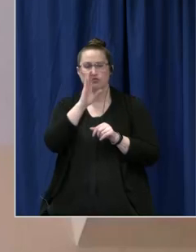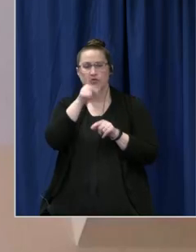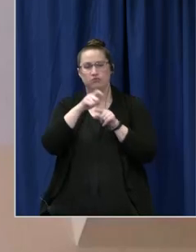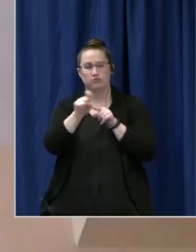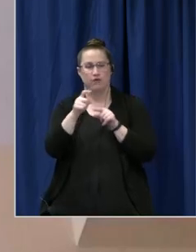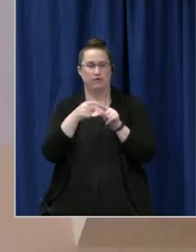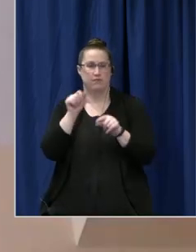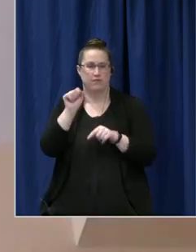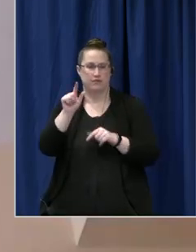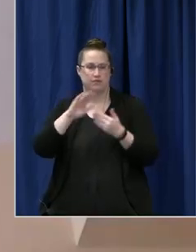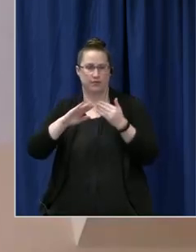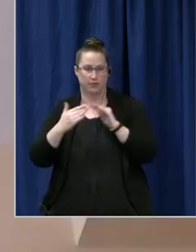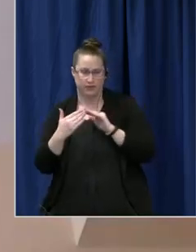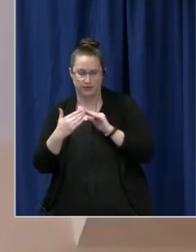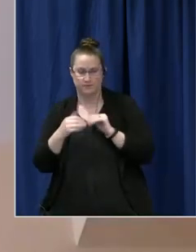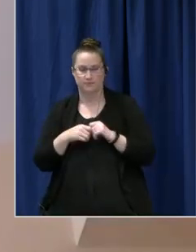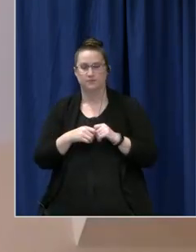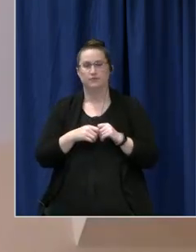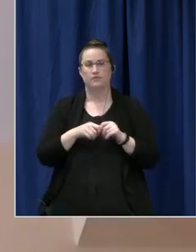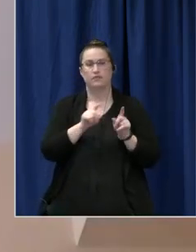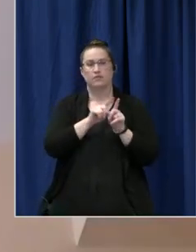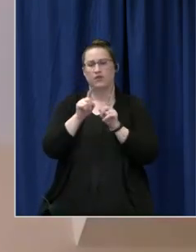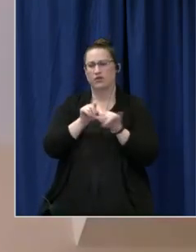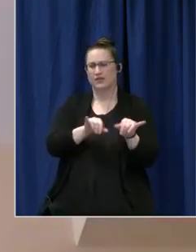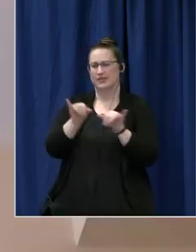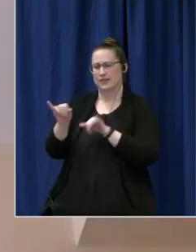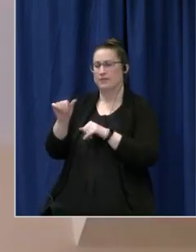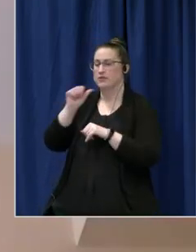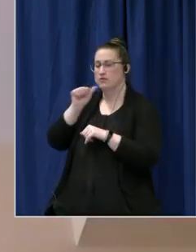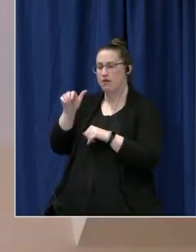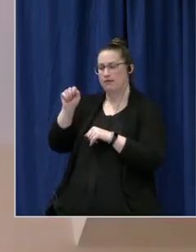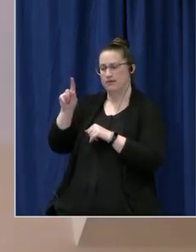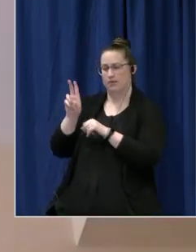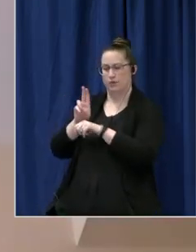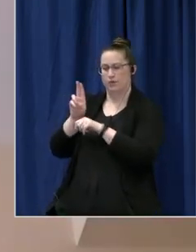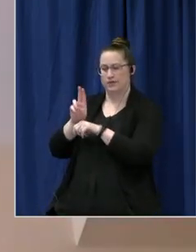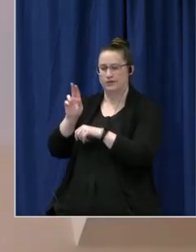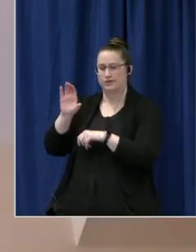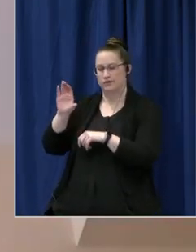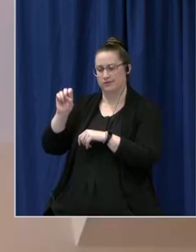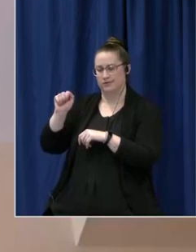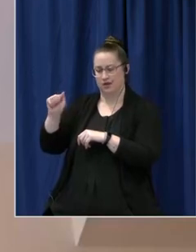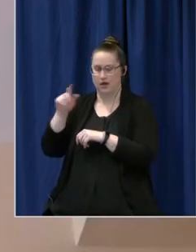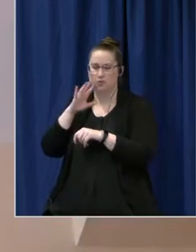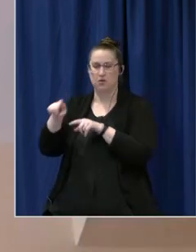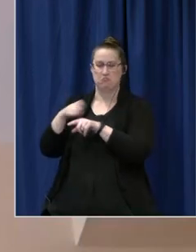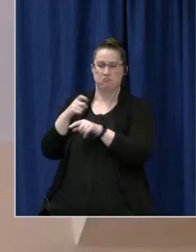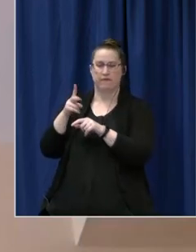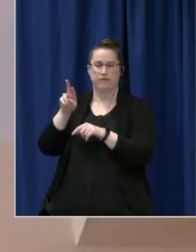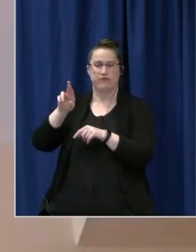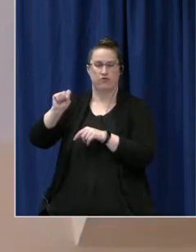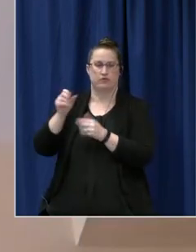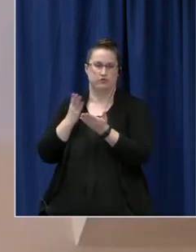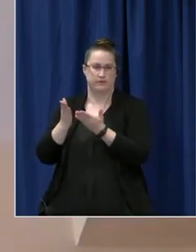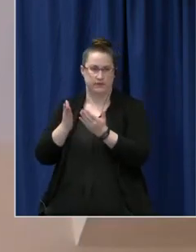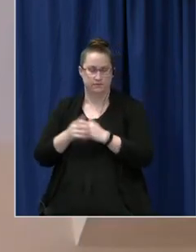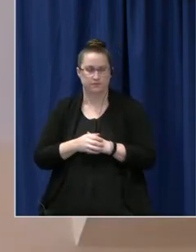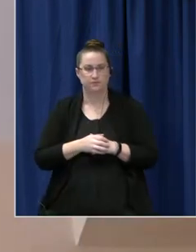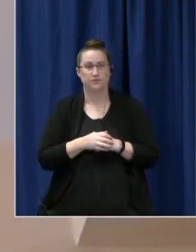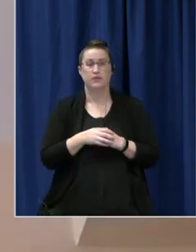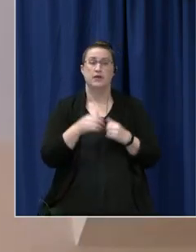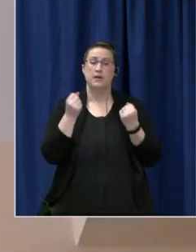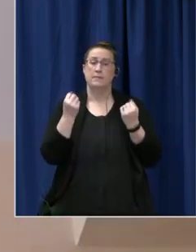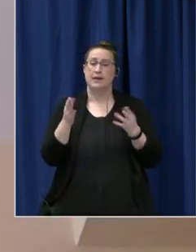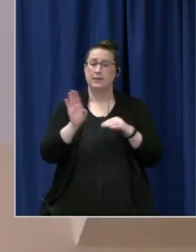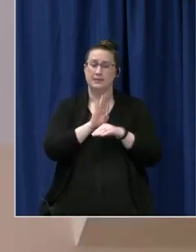community, much as non-ASL speaking CSAs might receive a relayed video call through a VRS service. Many businesses